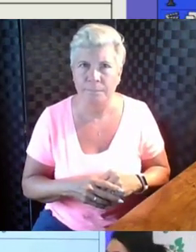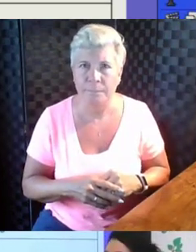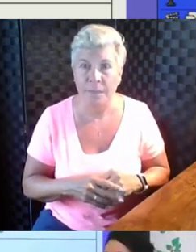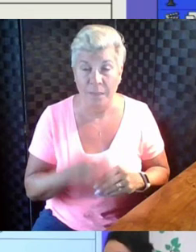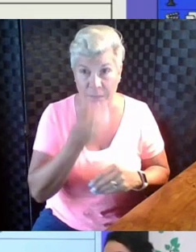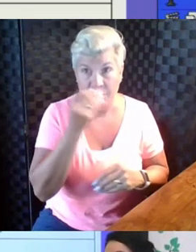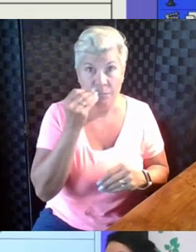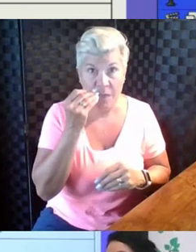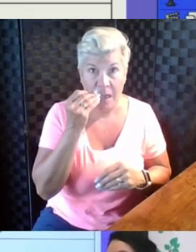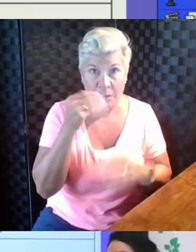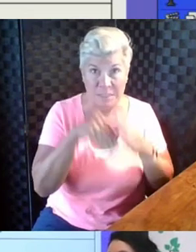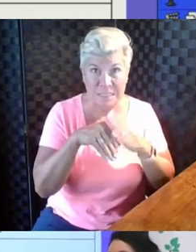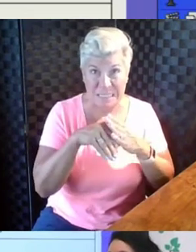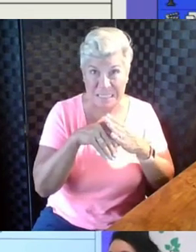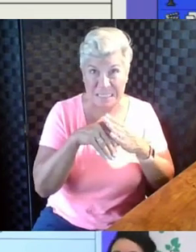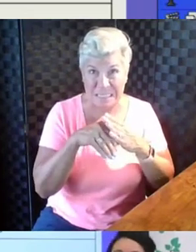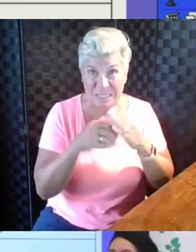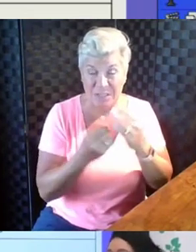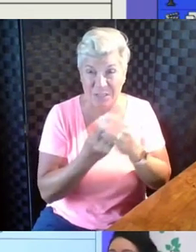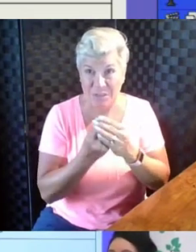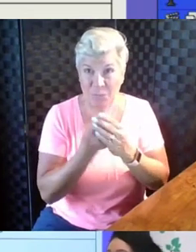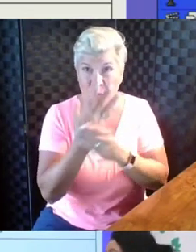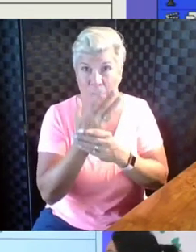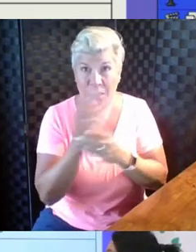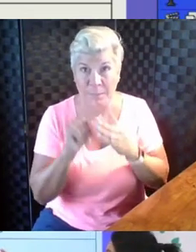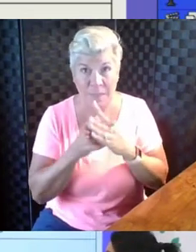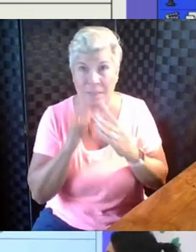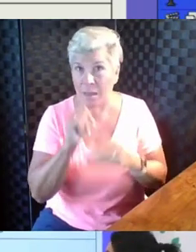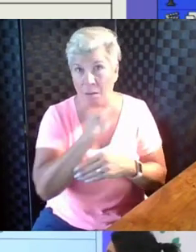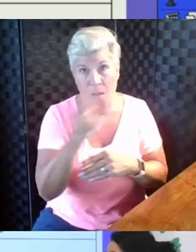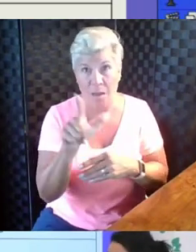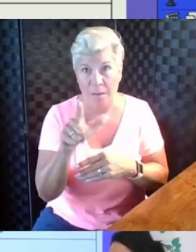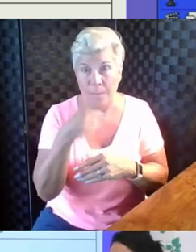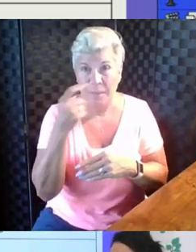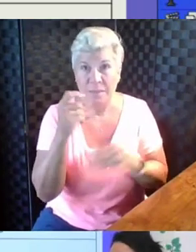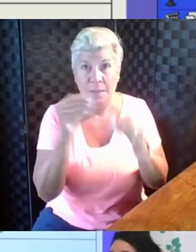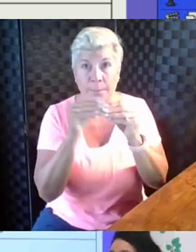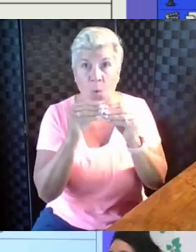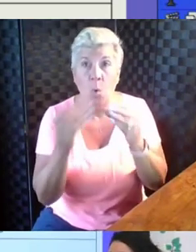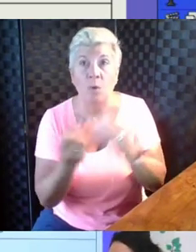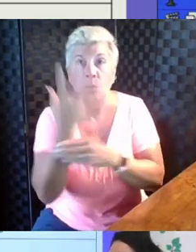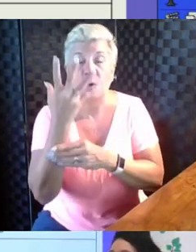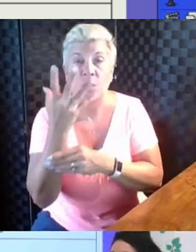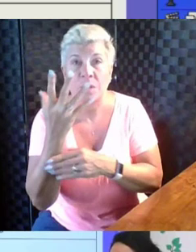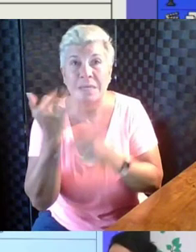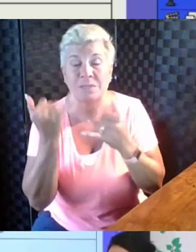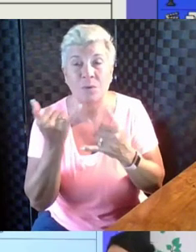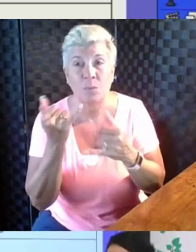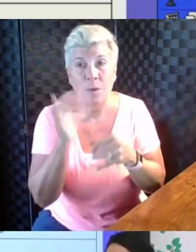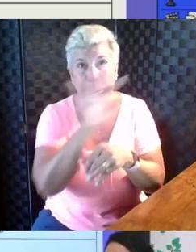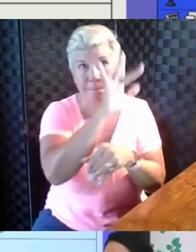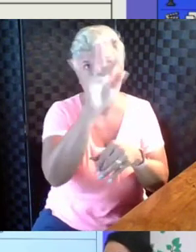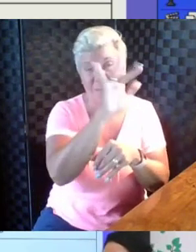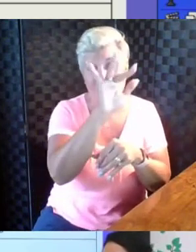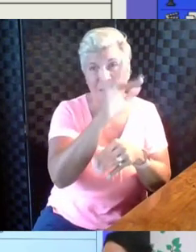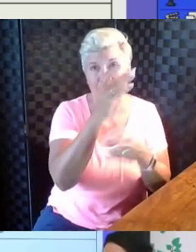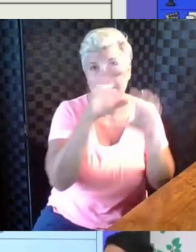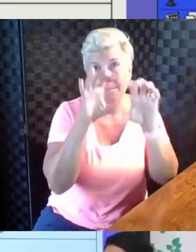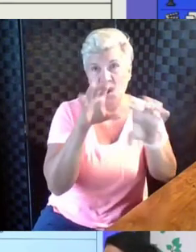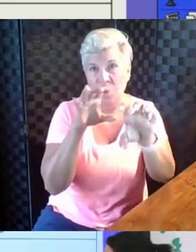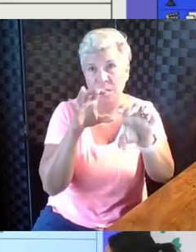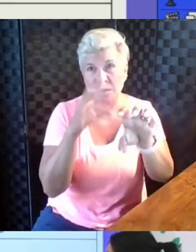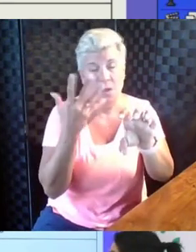Well, the flowers that were in the garden to begin with is not all of them because some more popped up. So we're missing a part here. So I